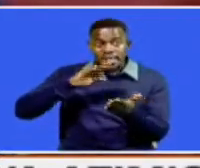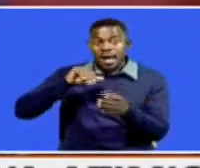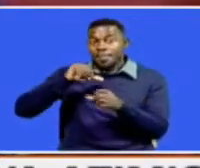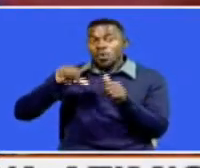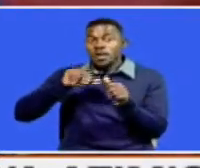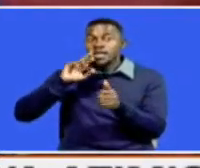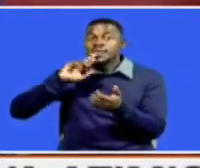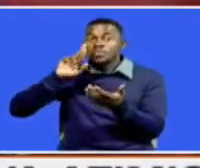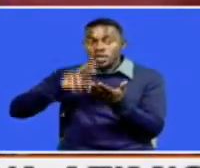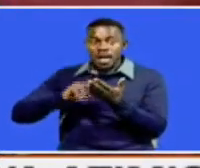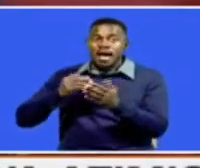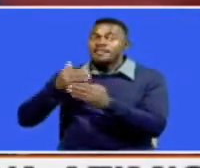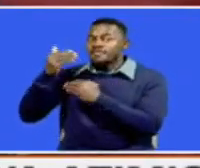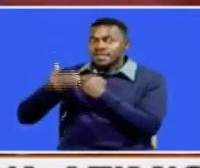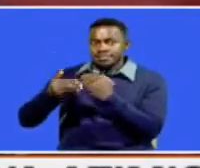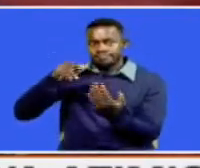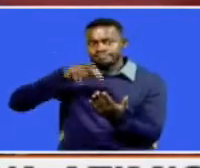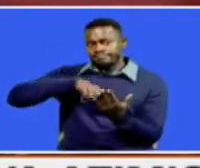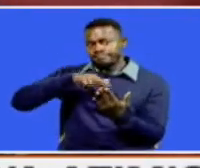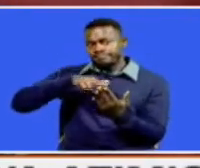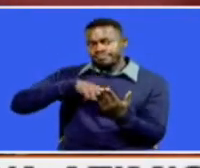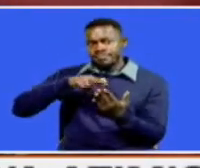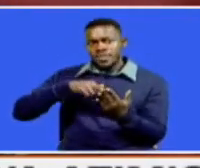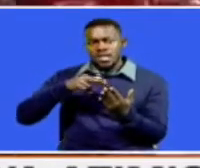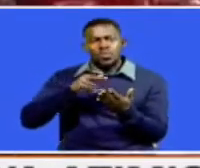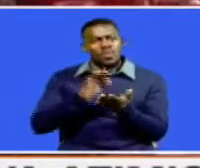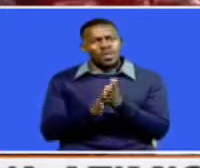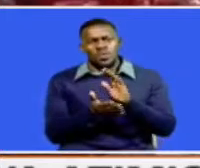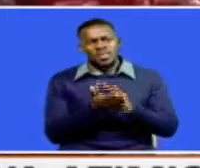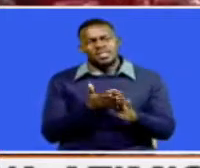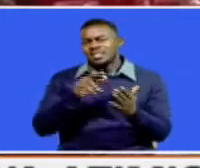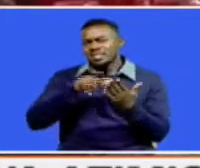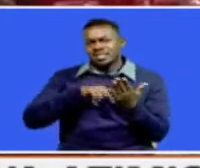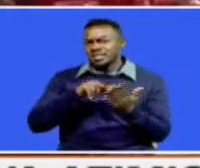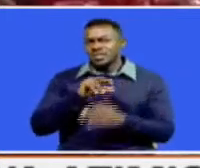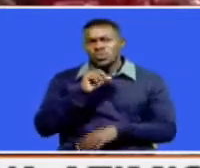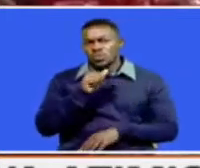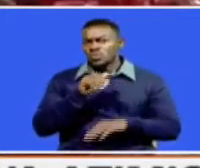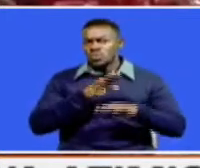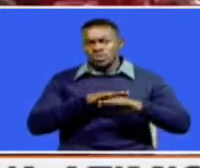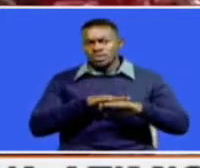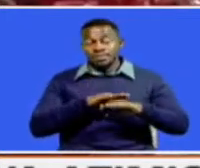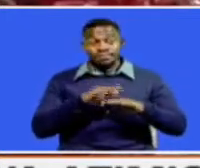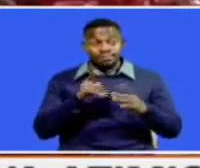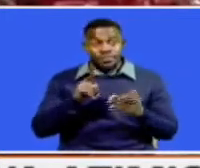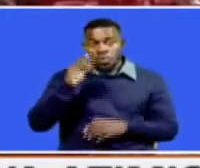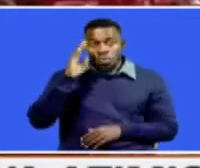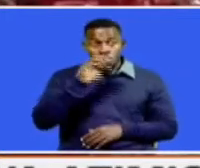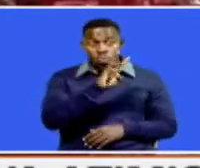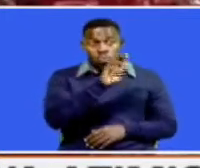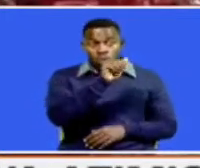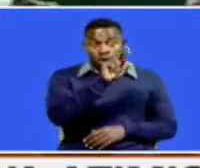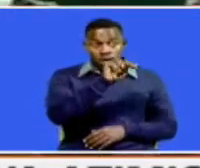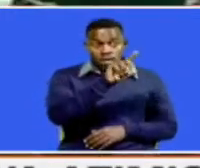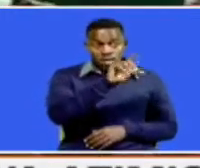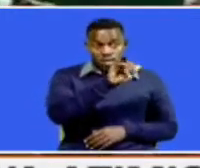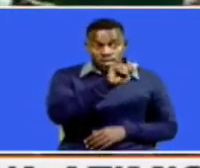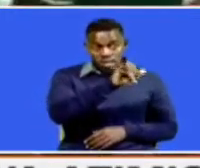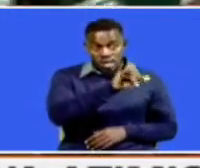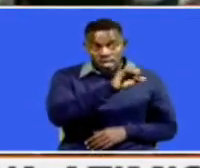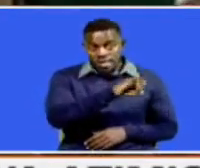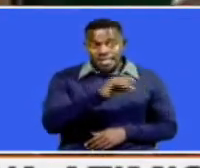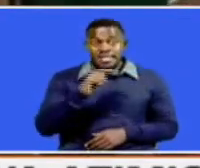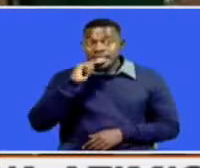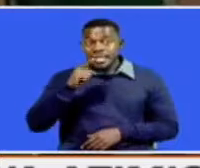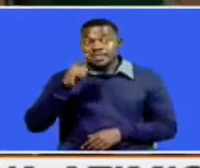as important as the NADCO report without having read it. Opio akisema Azimio iliwakilishwa vilivyo kwenye kamati hiyo na kwamba